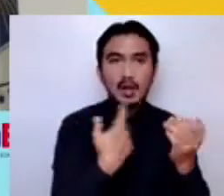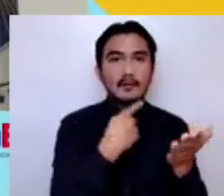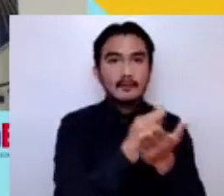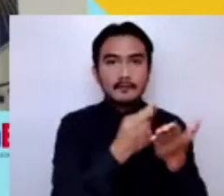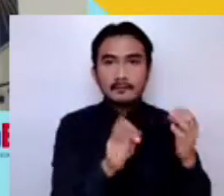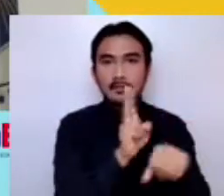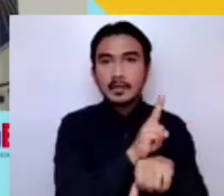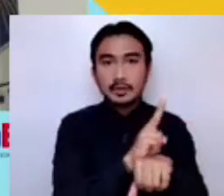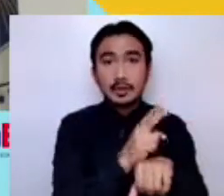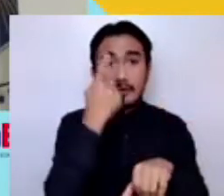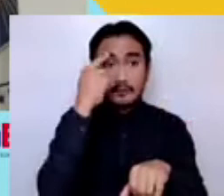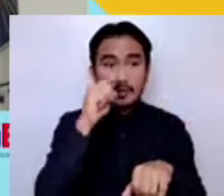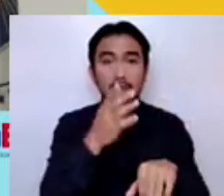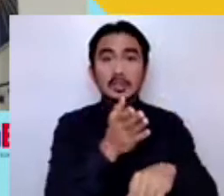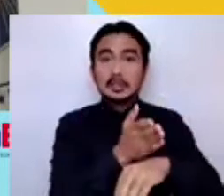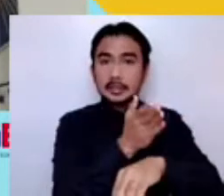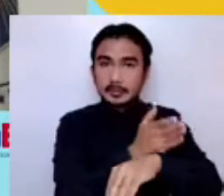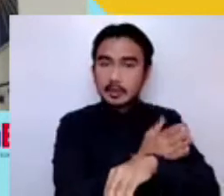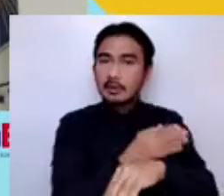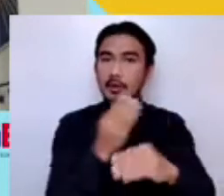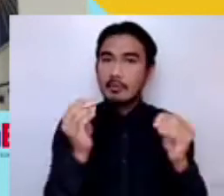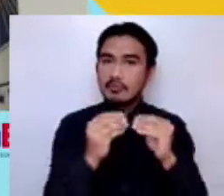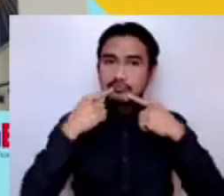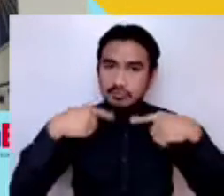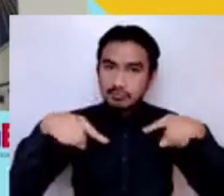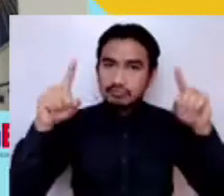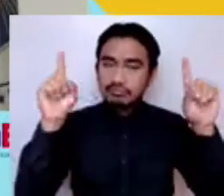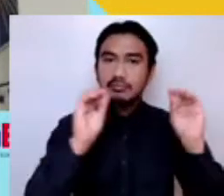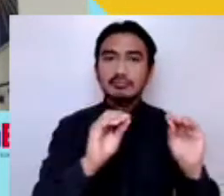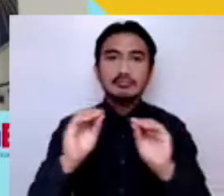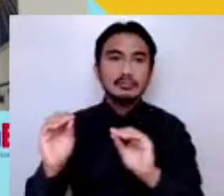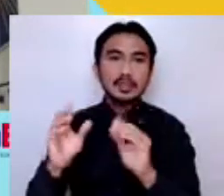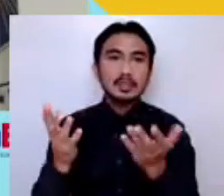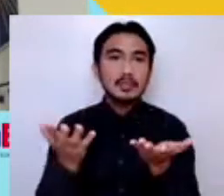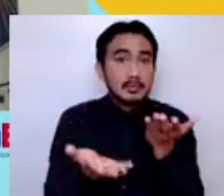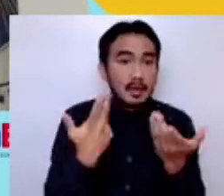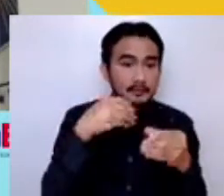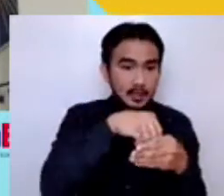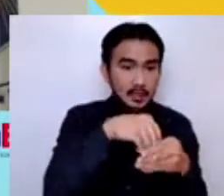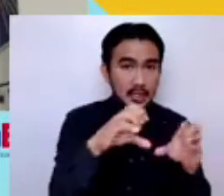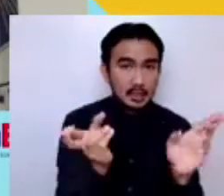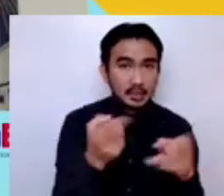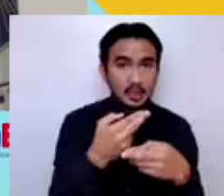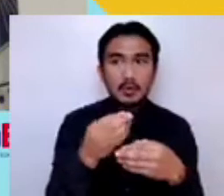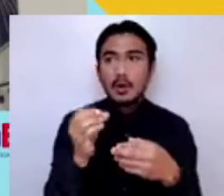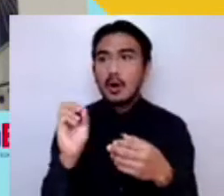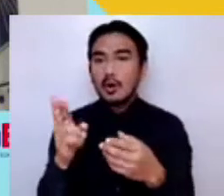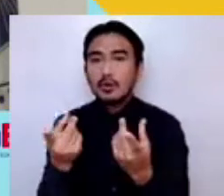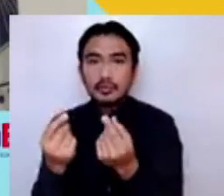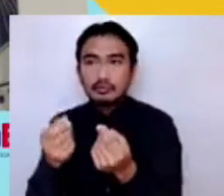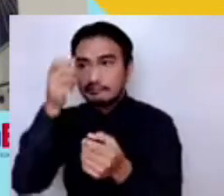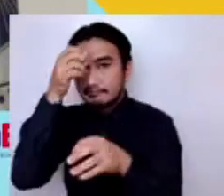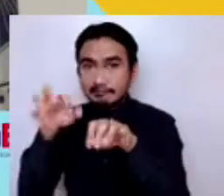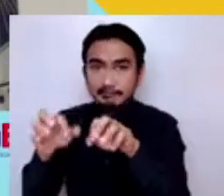to make you more effective, whether it be inside the classroom or behind a computer screen. So at